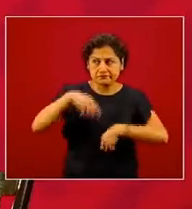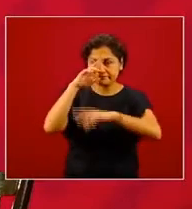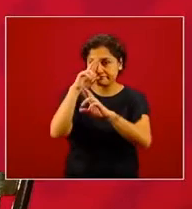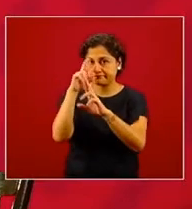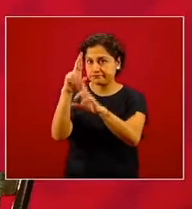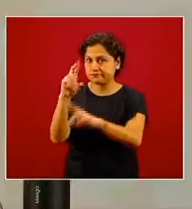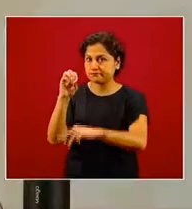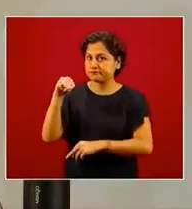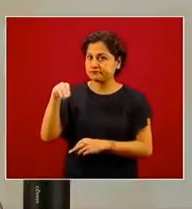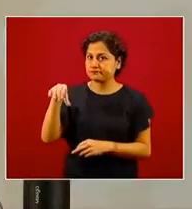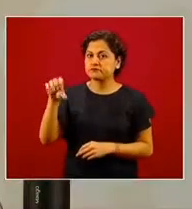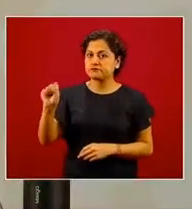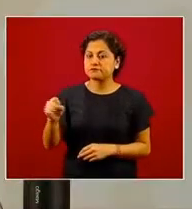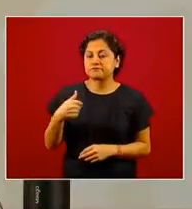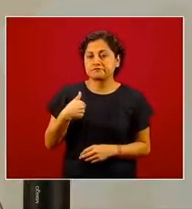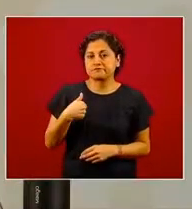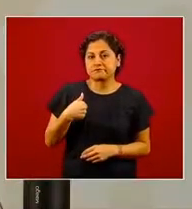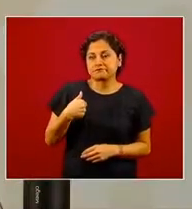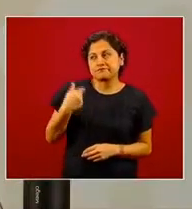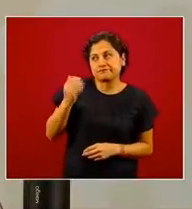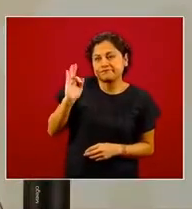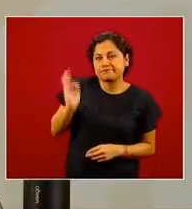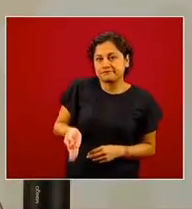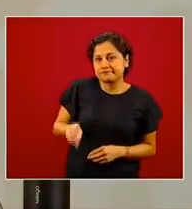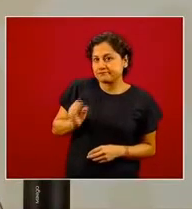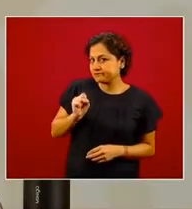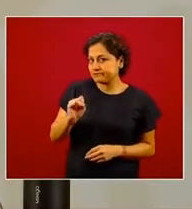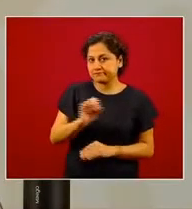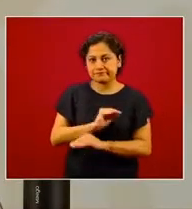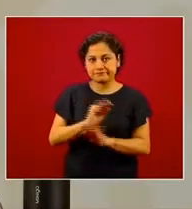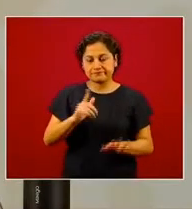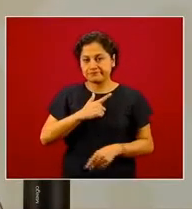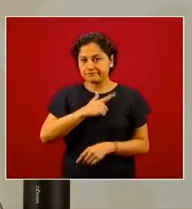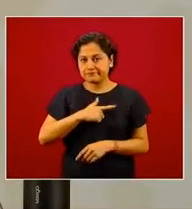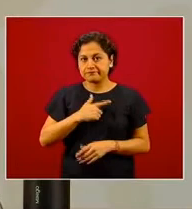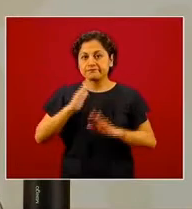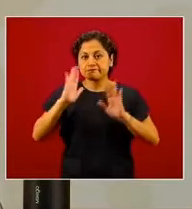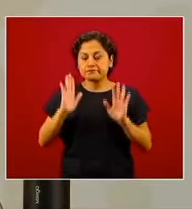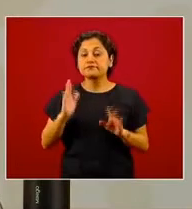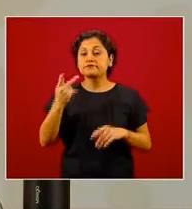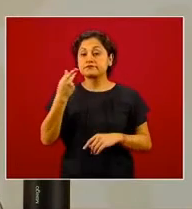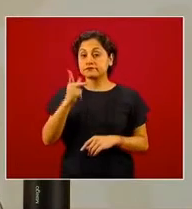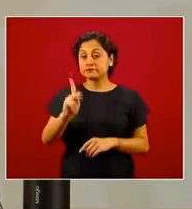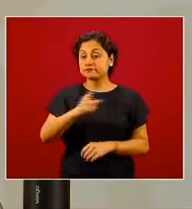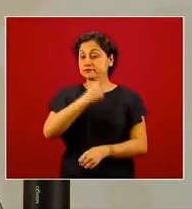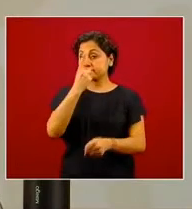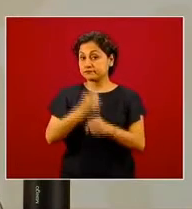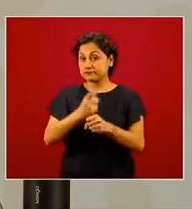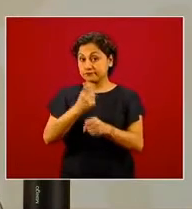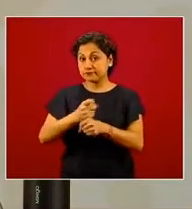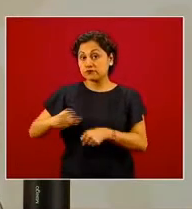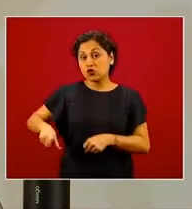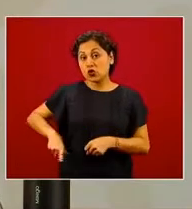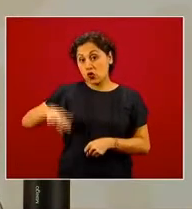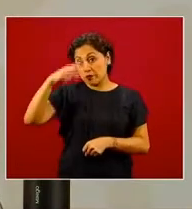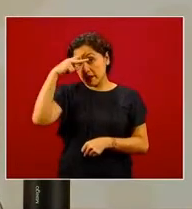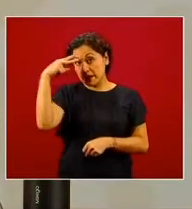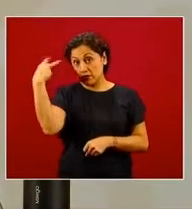And for me, it's a huge honor. I respect the WHO immensely, and I would gladly